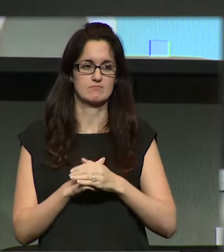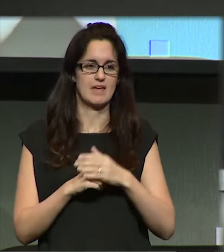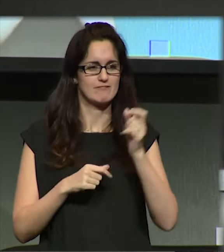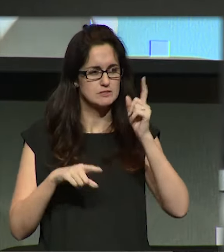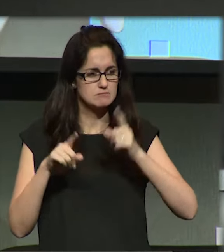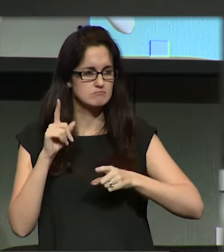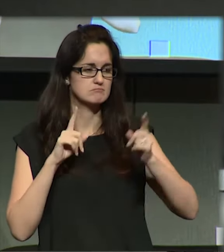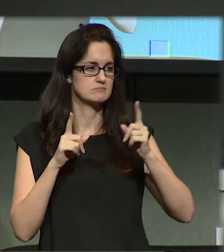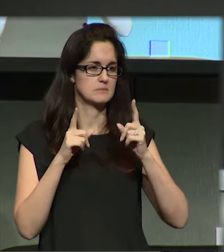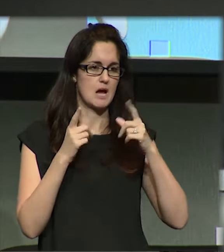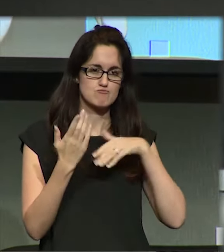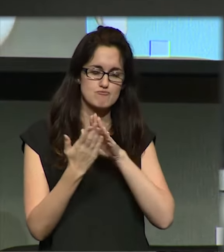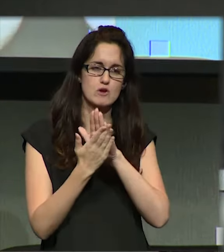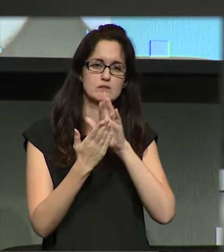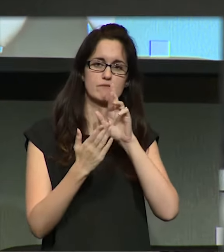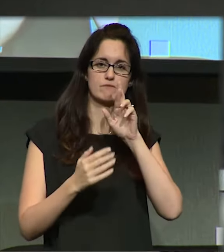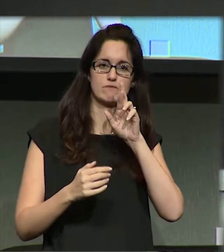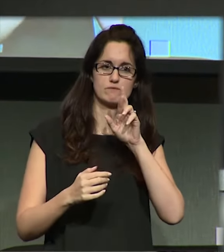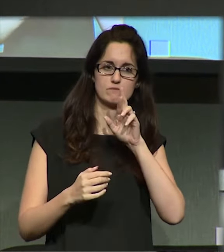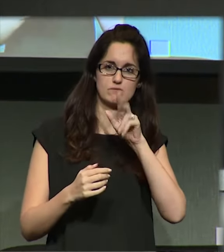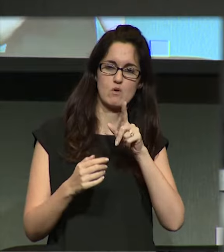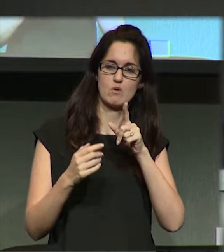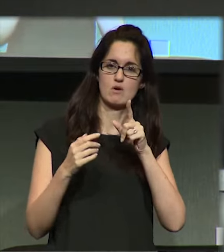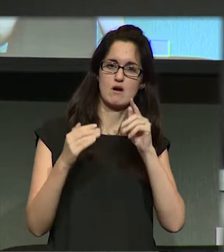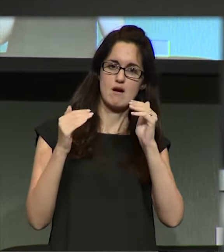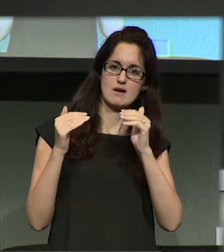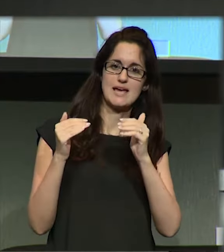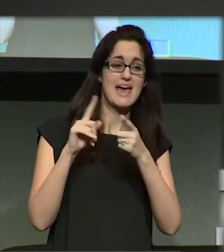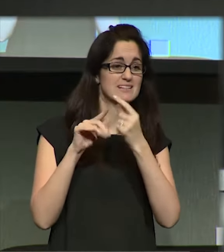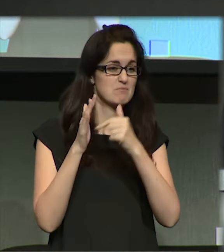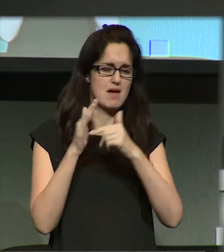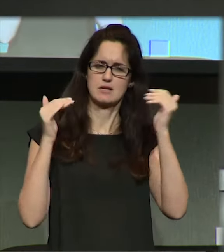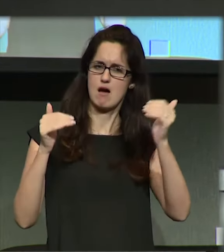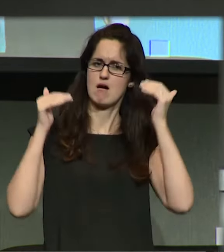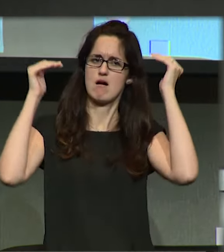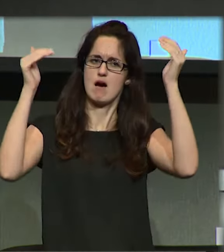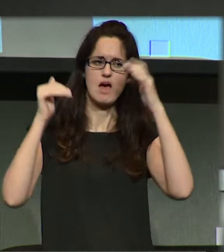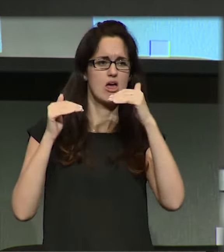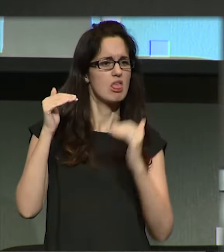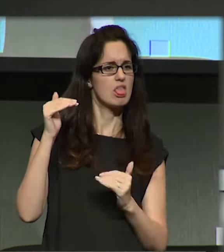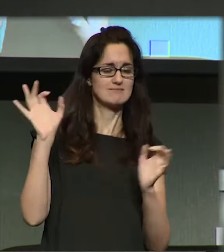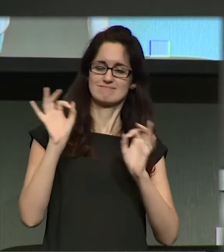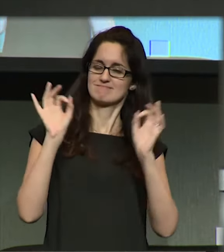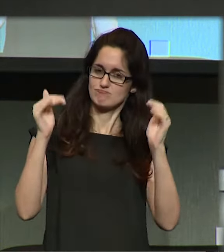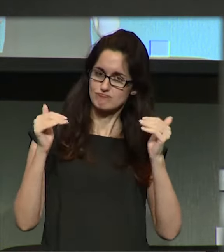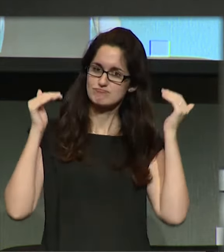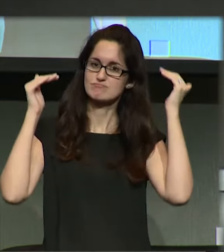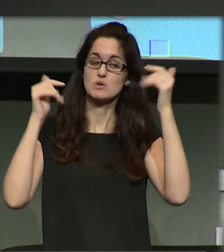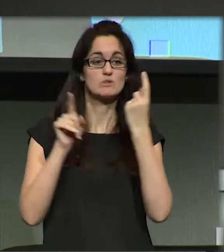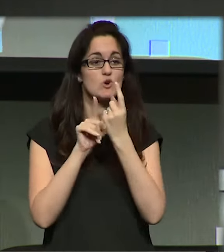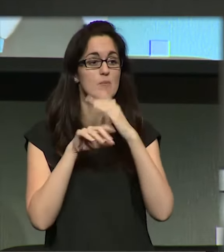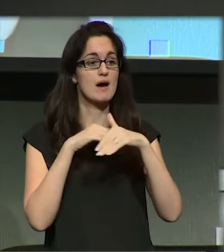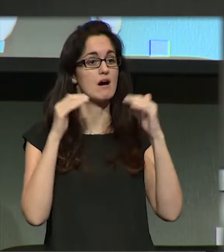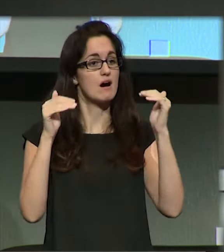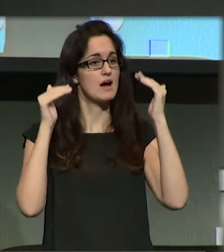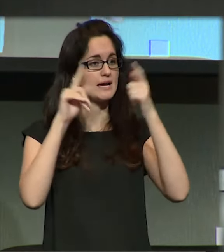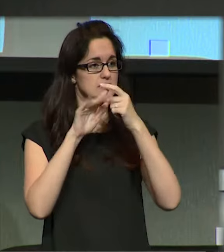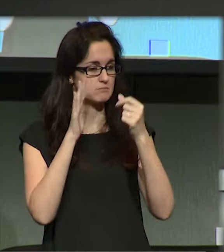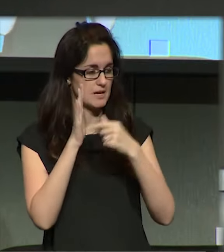approaches and processes that are anchored by high expectations relationships. And when we talk about high expectations